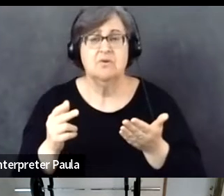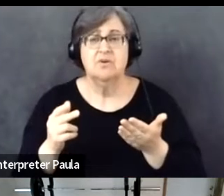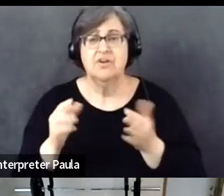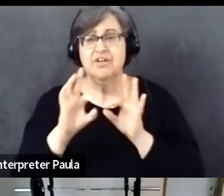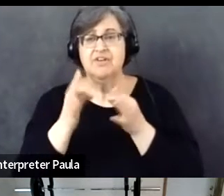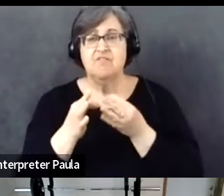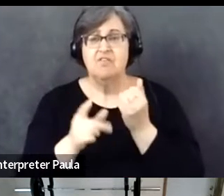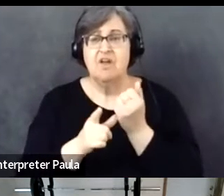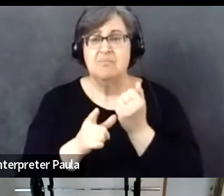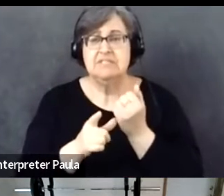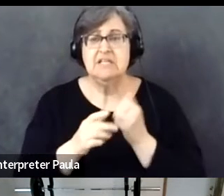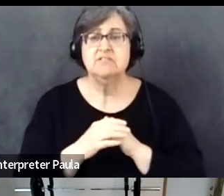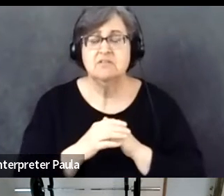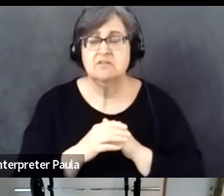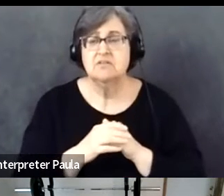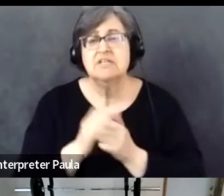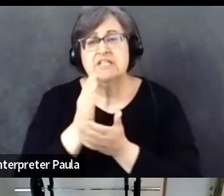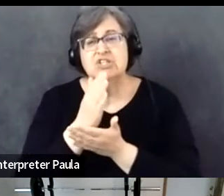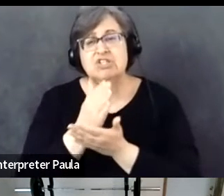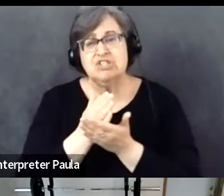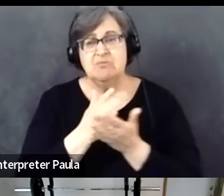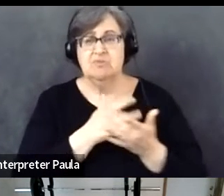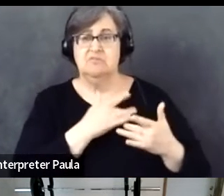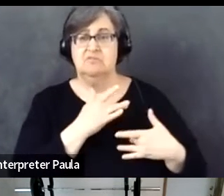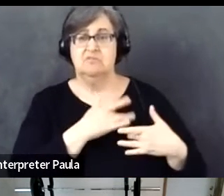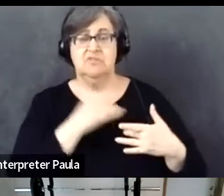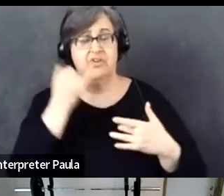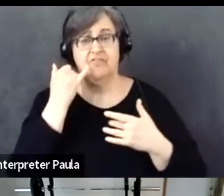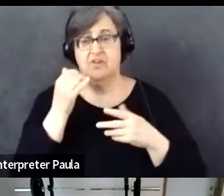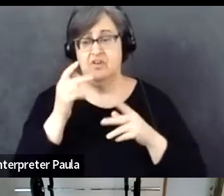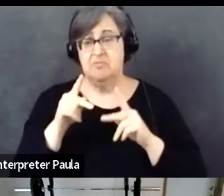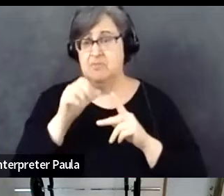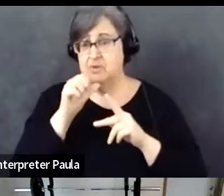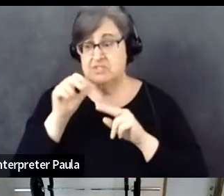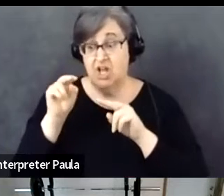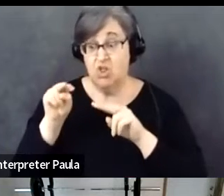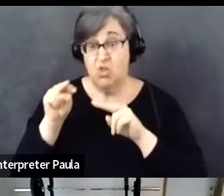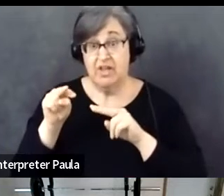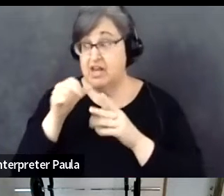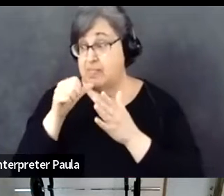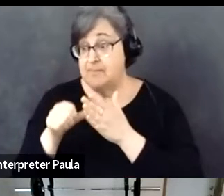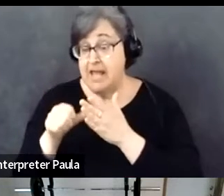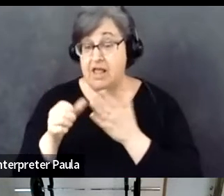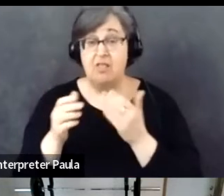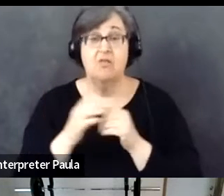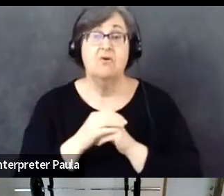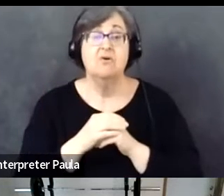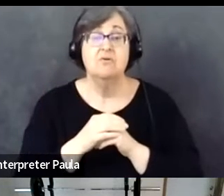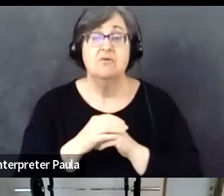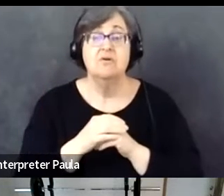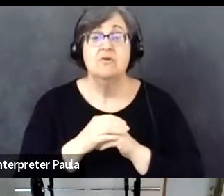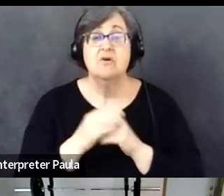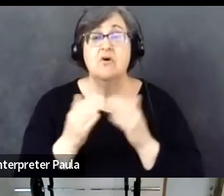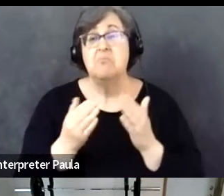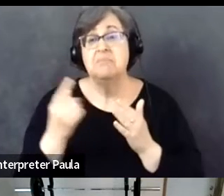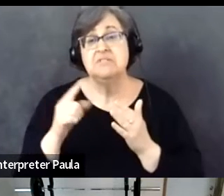family assistance. There was some concerns that if people weren't monitoring their mail really closely, or if they had somebody